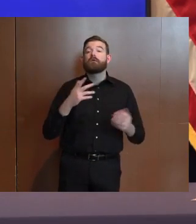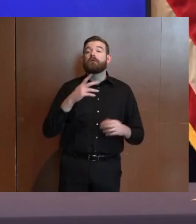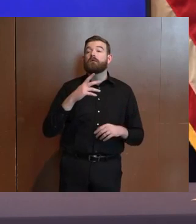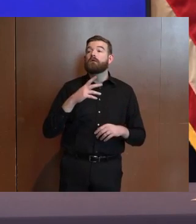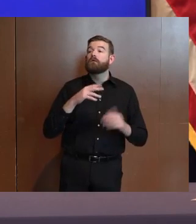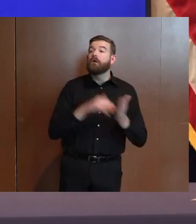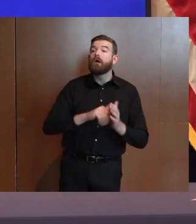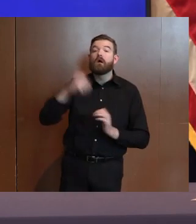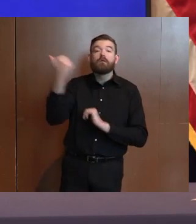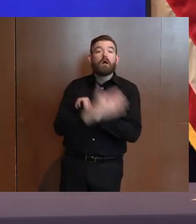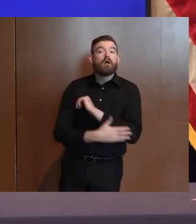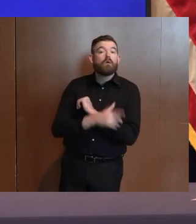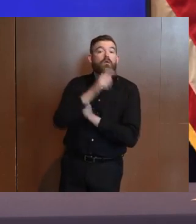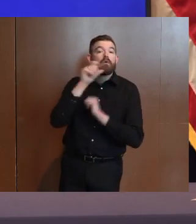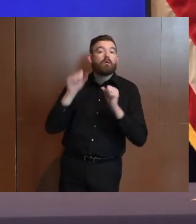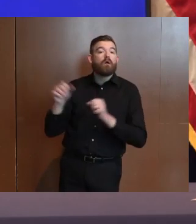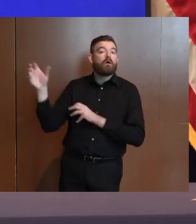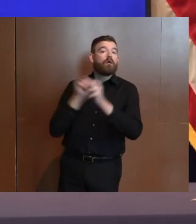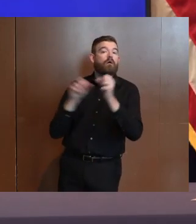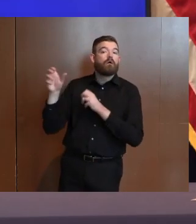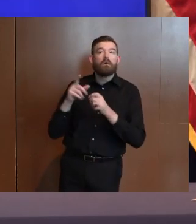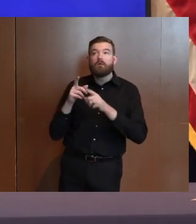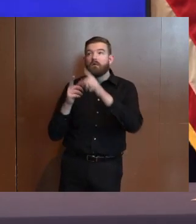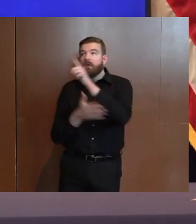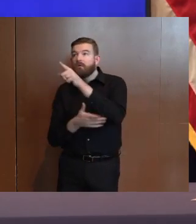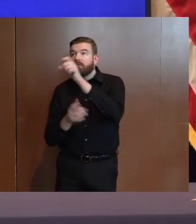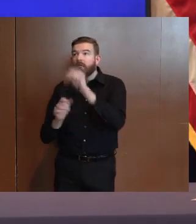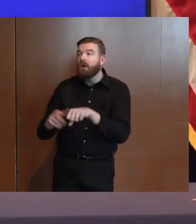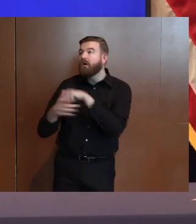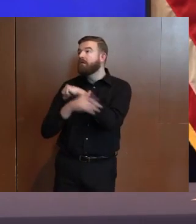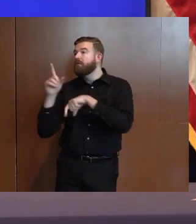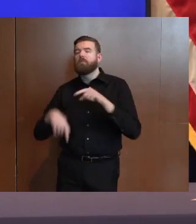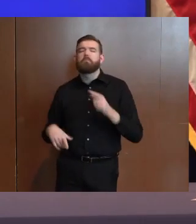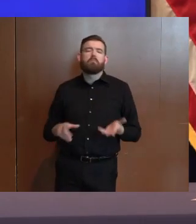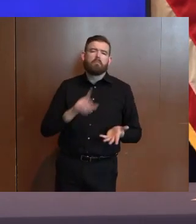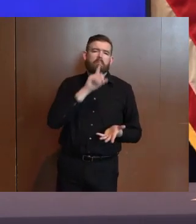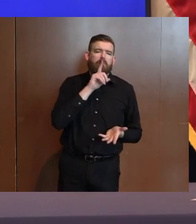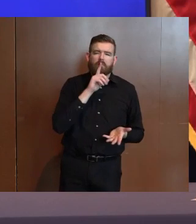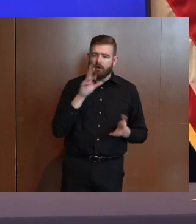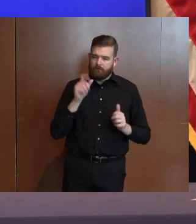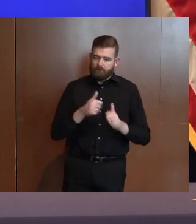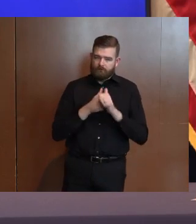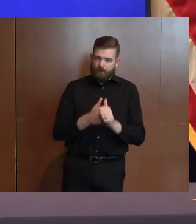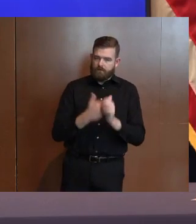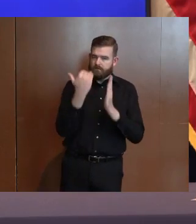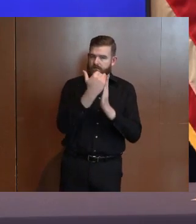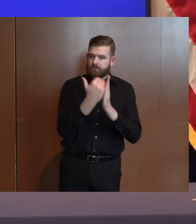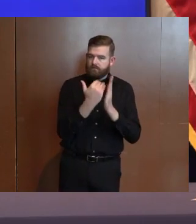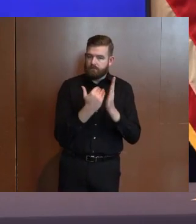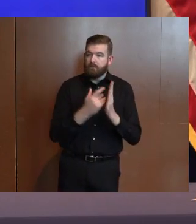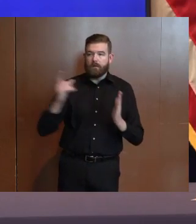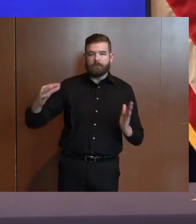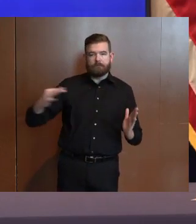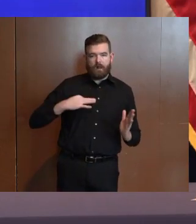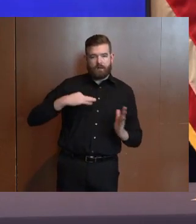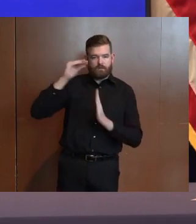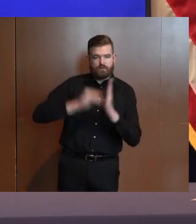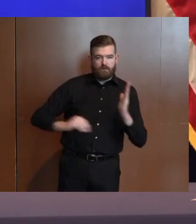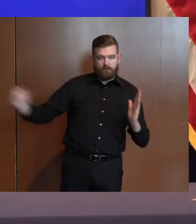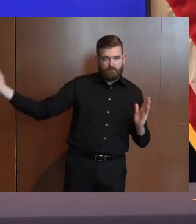go through a certain protocol, prove their licensure, make the application, et cetera. Is that fair to say? Correct. The executive